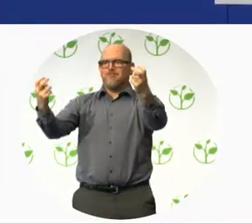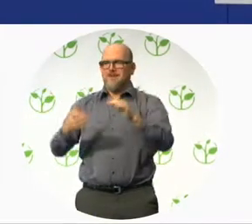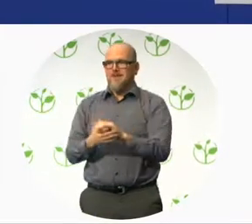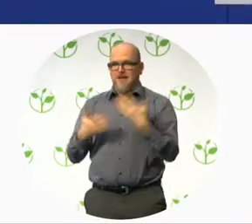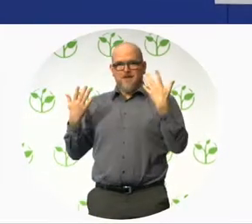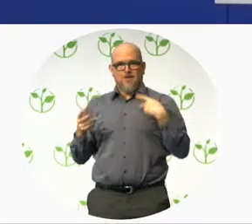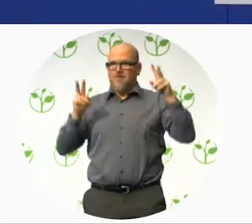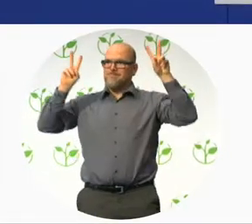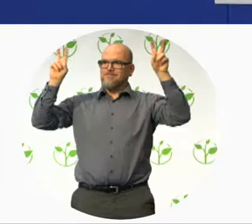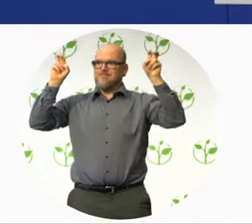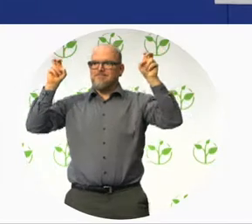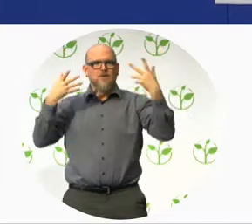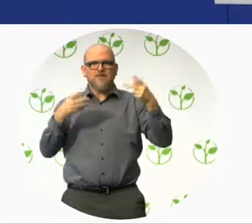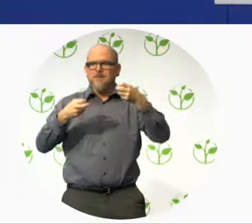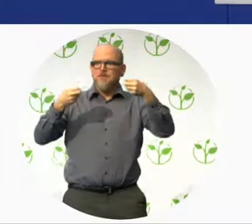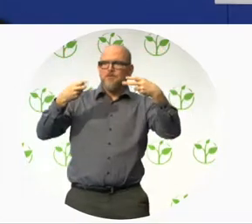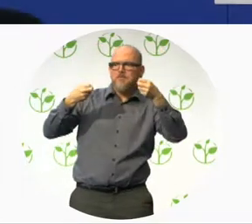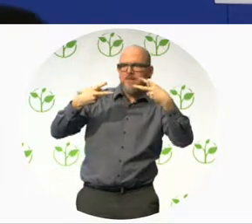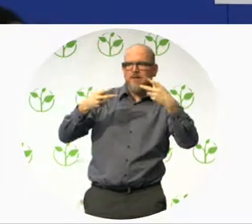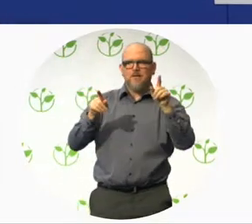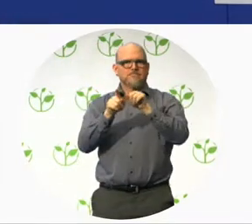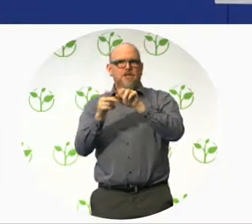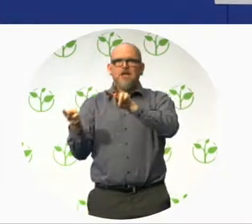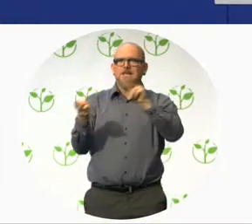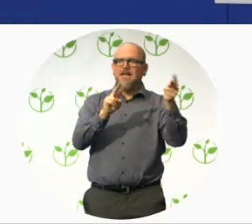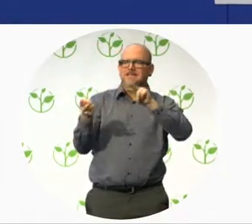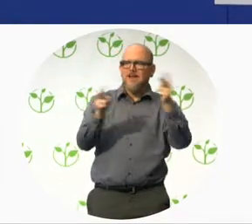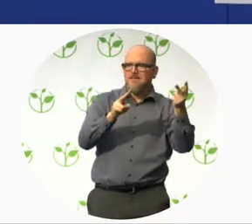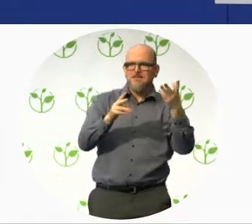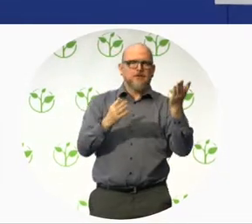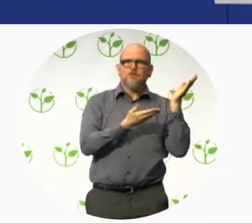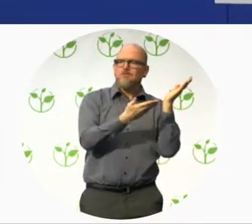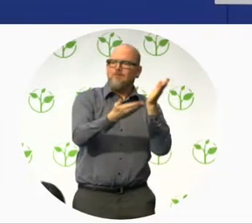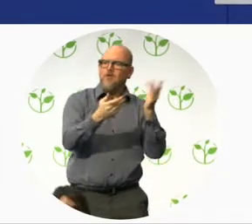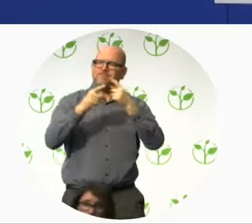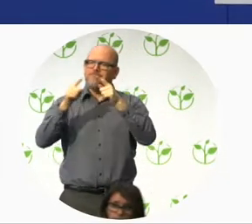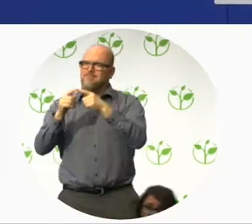captioning and IT solutions for supporting people who are deaf.